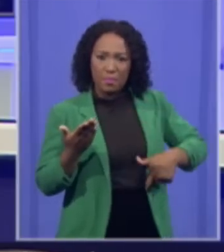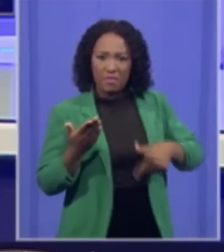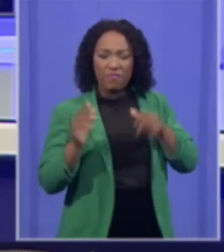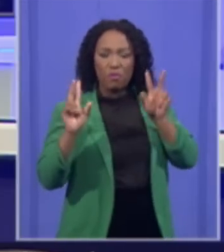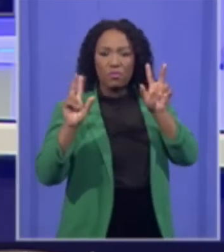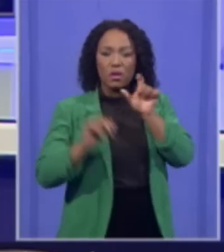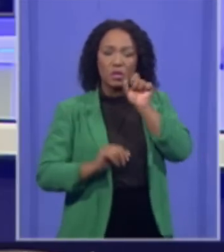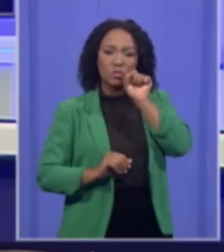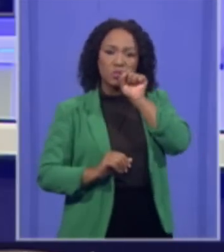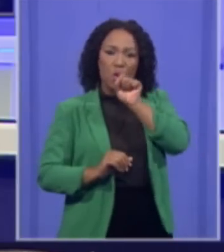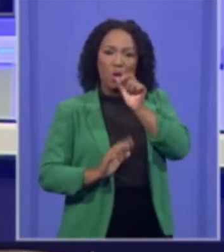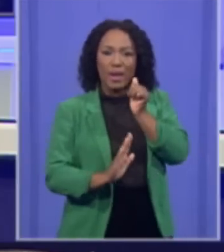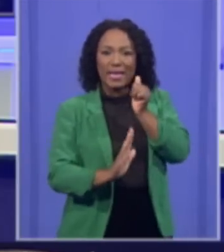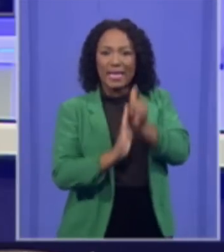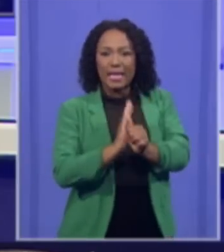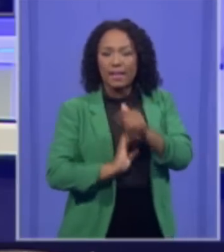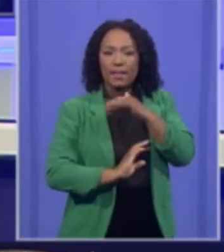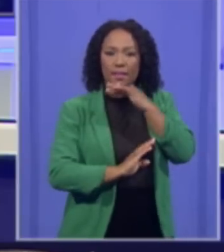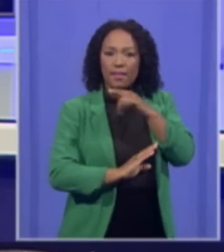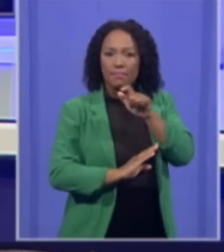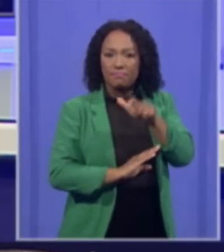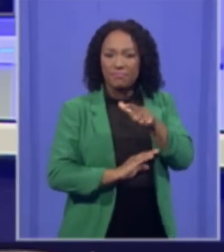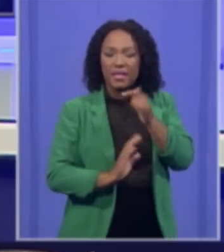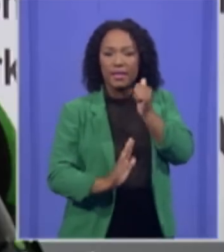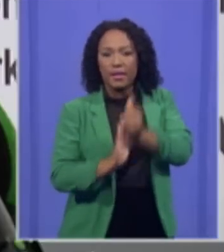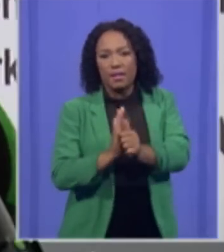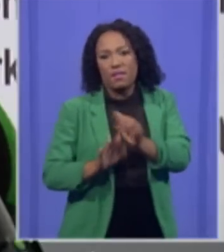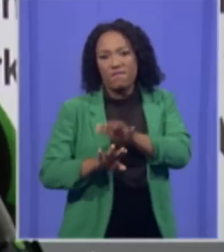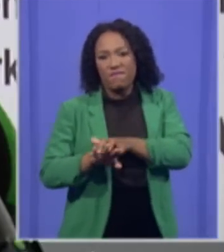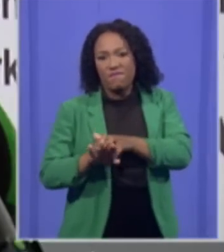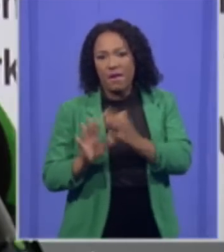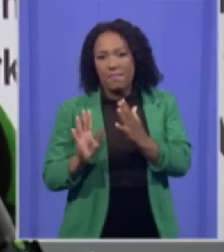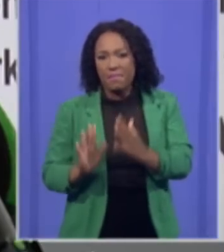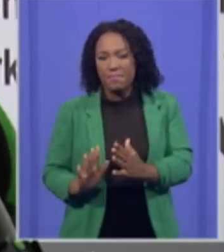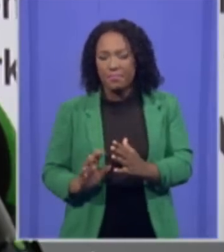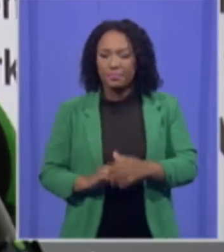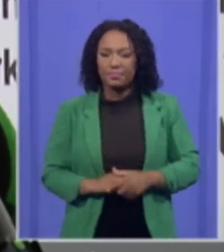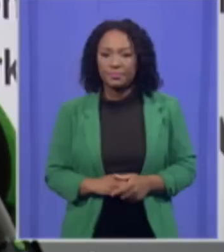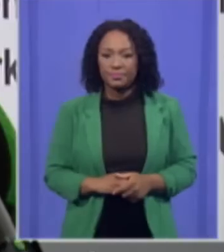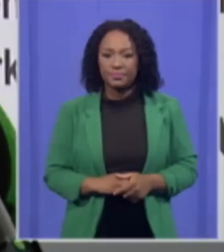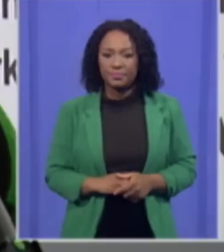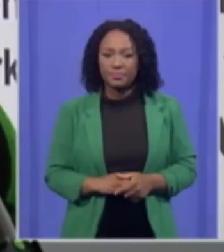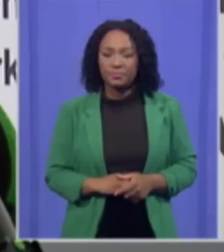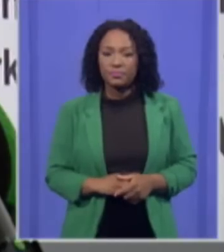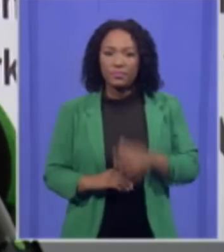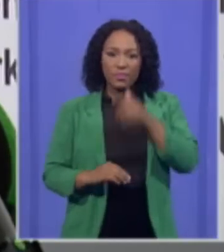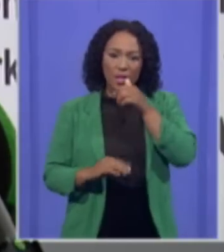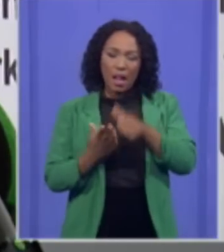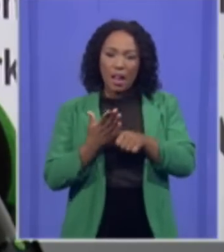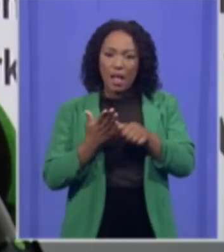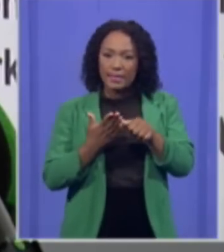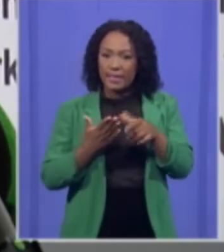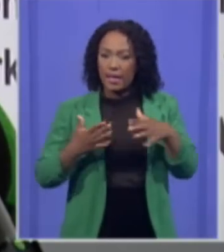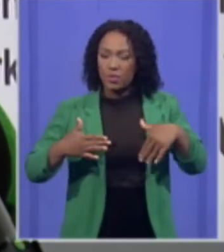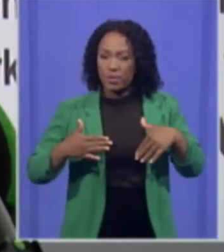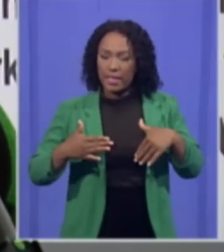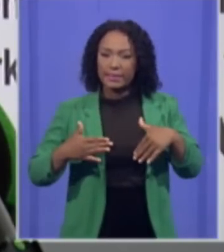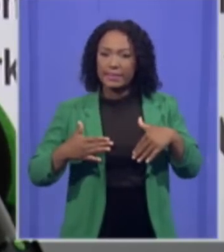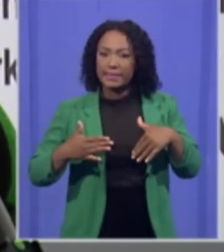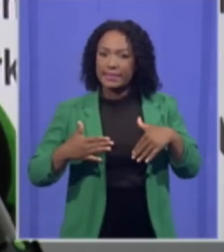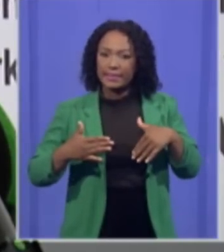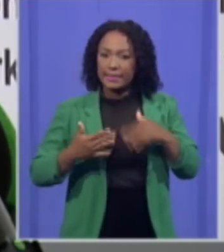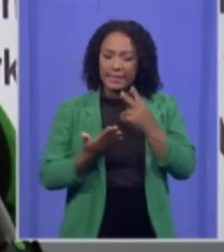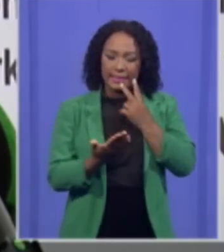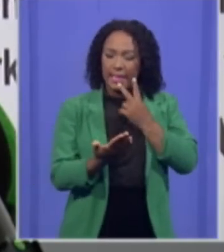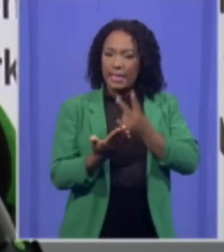ya Kill the Boer, Kill the Farmer. I haven't seen the letter to the president, but I want to give this following